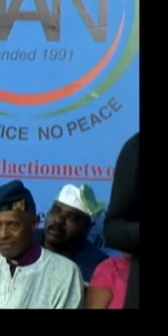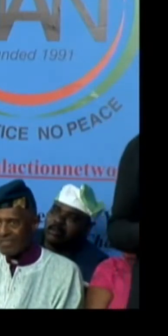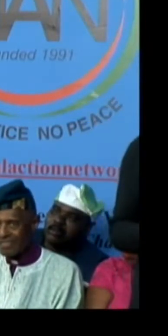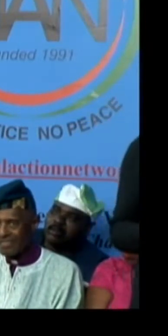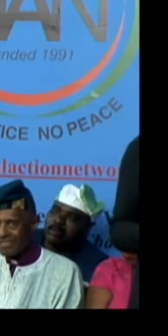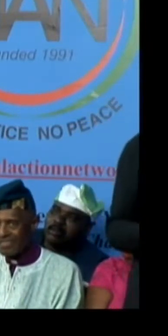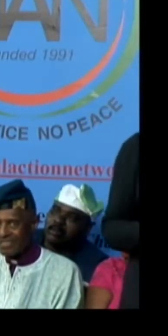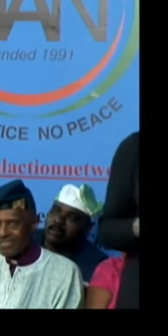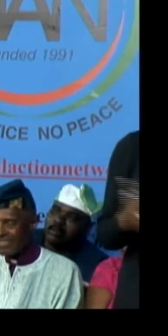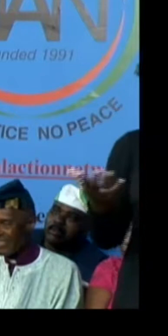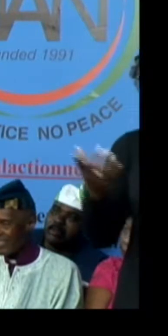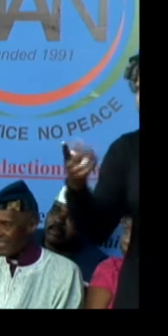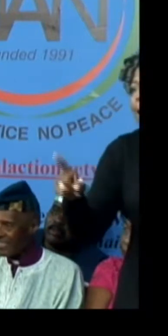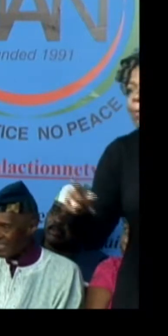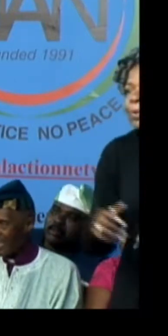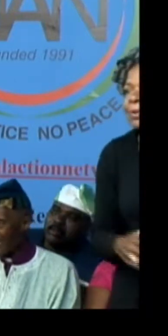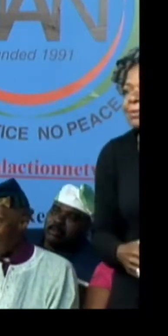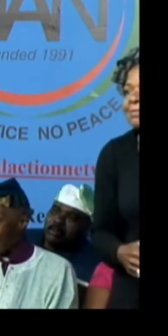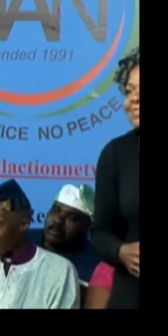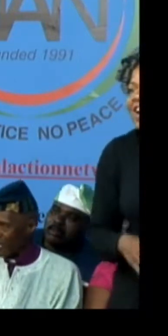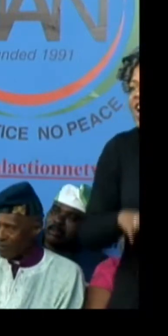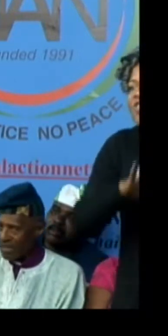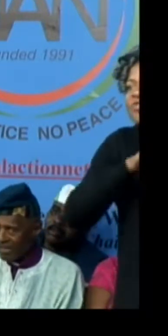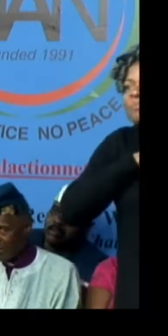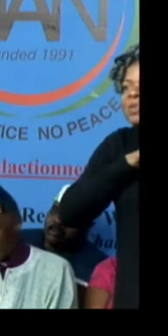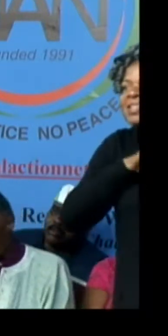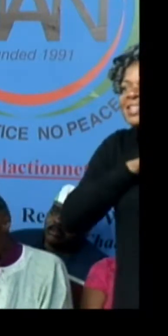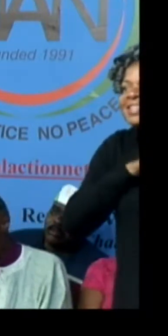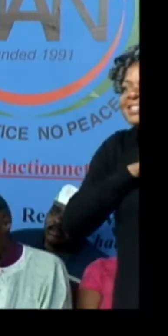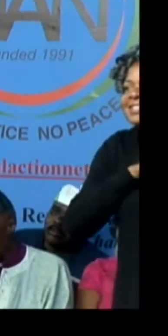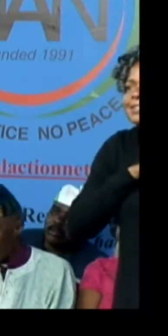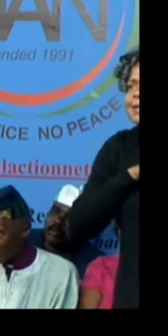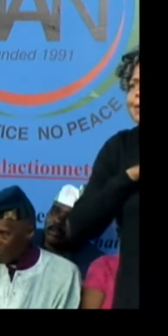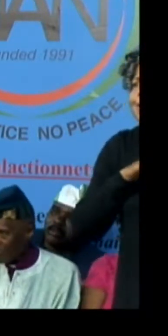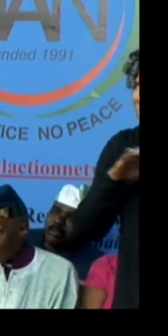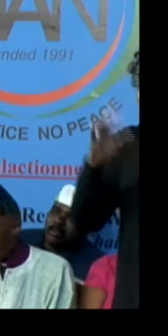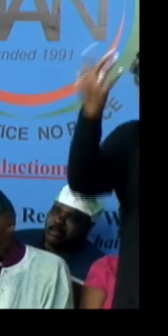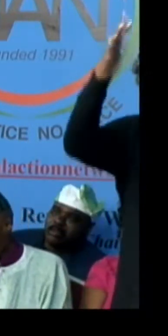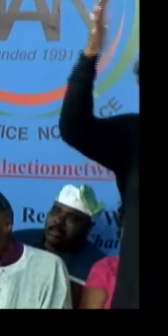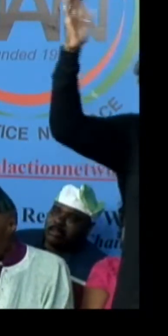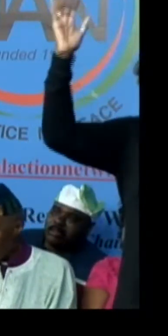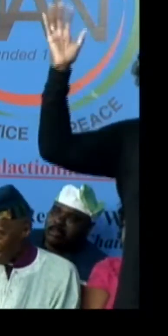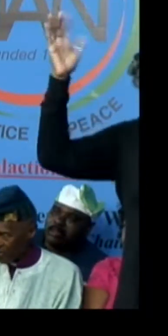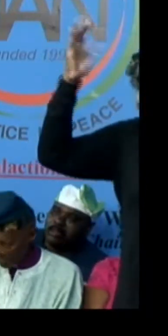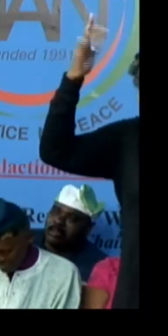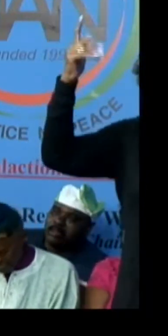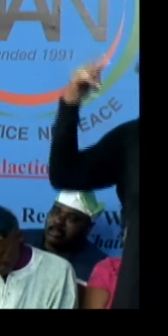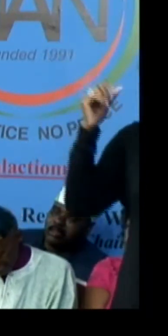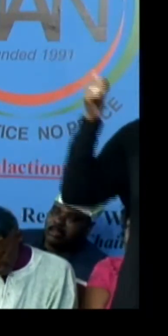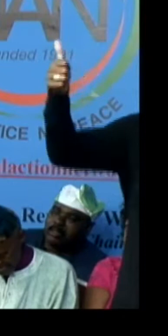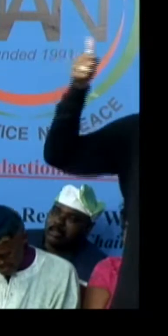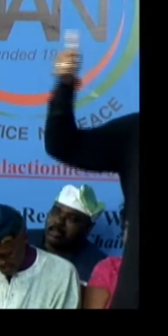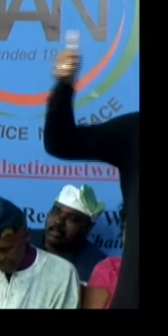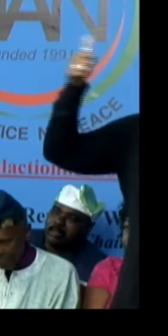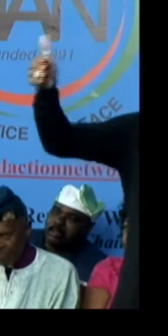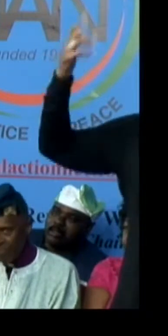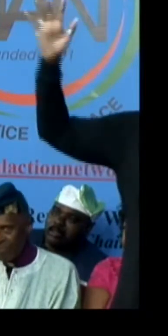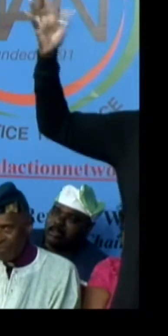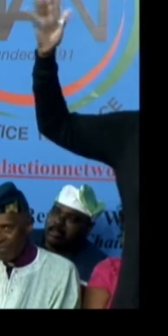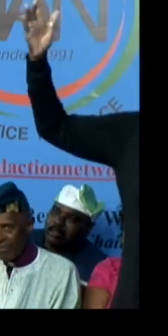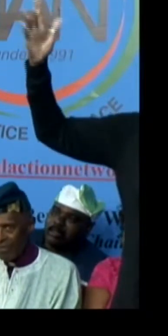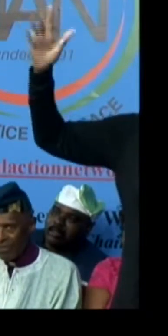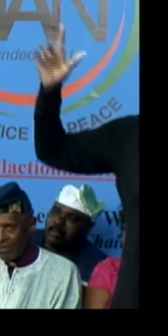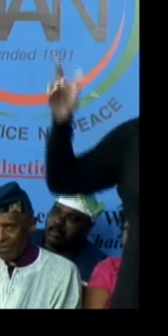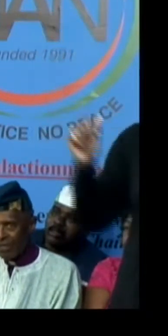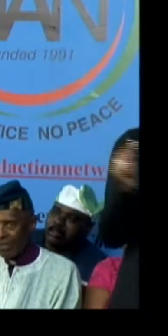that's right. Who clapped. Who smiled and applauded. While he